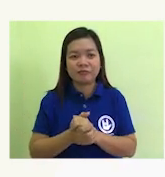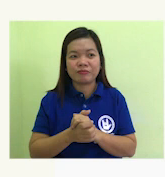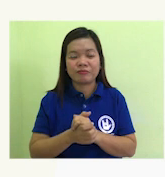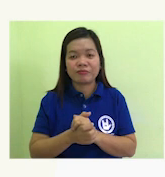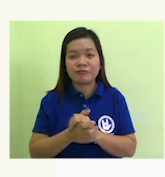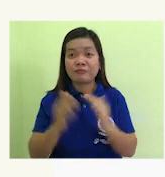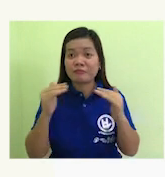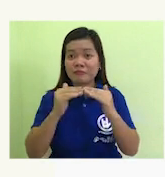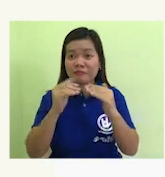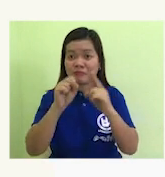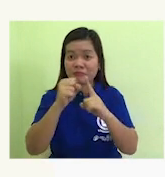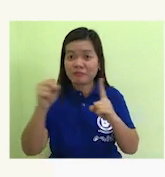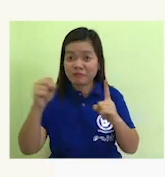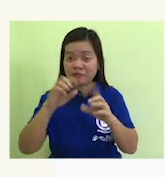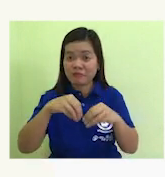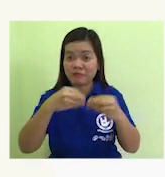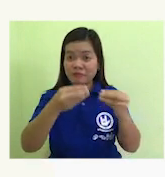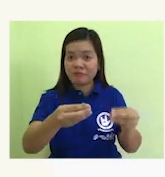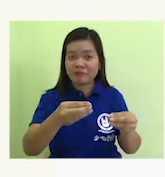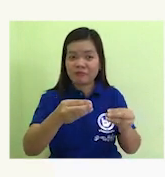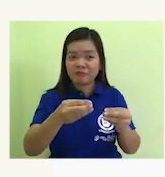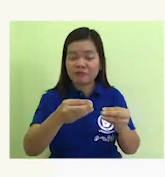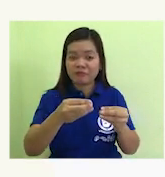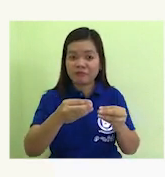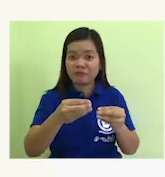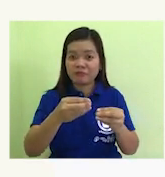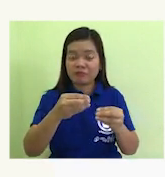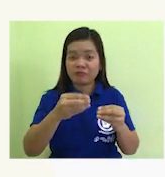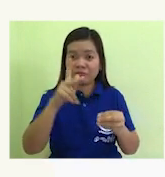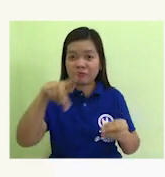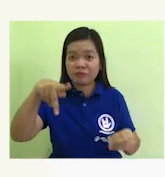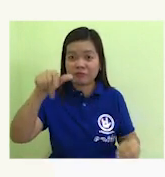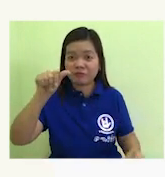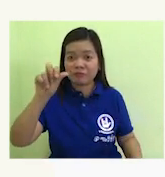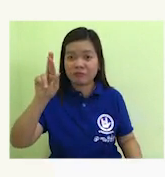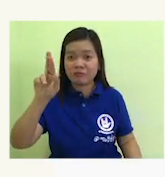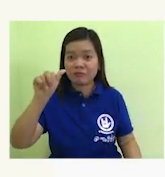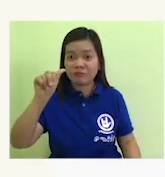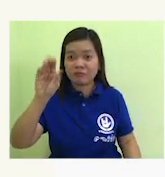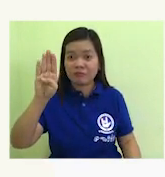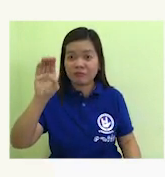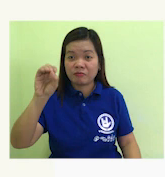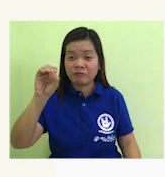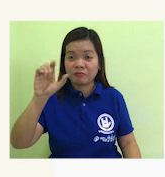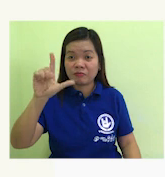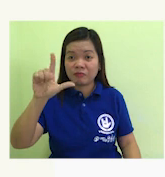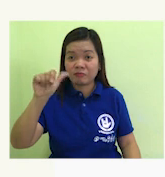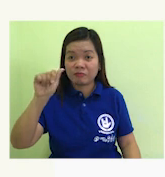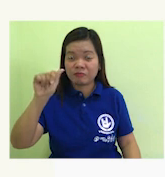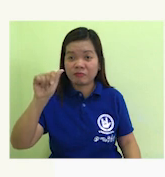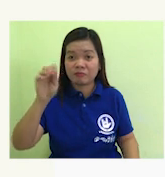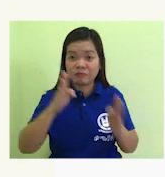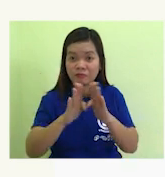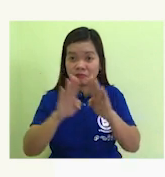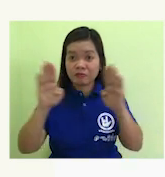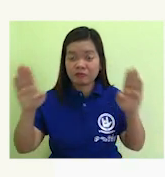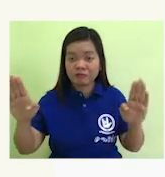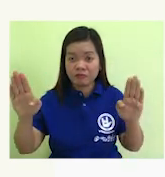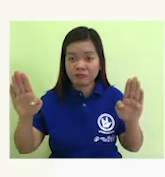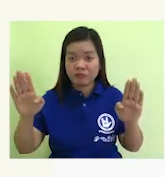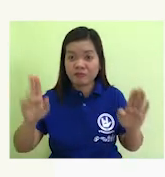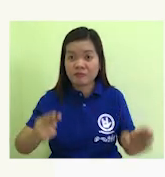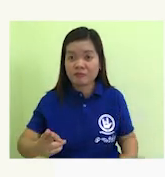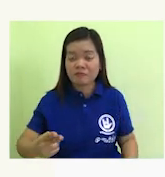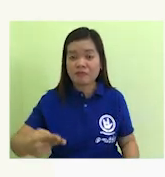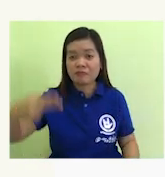In the equation given, does the parabola open upward or downward?